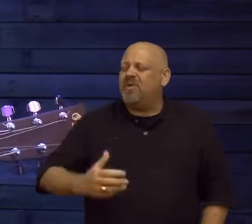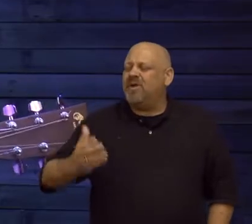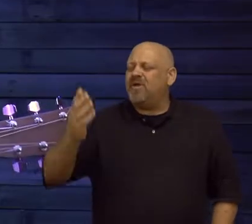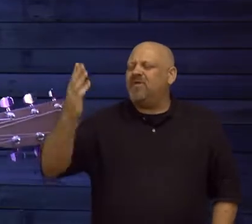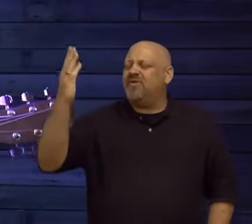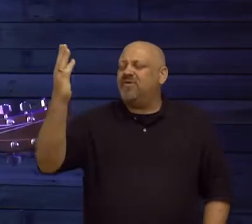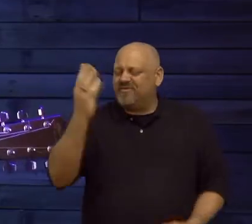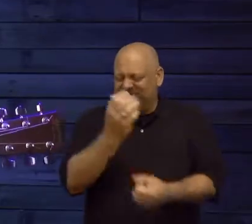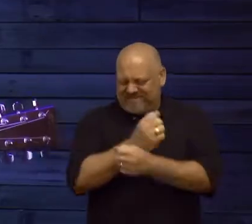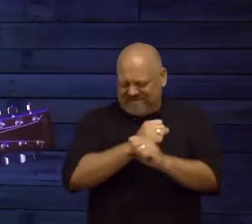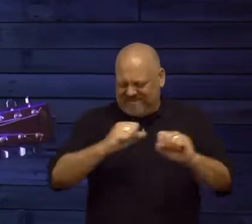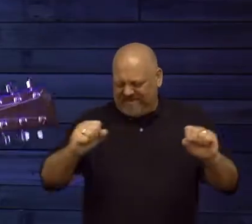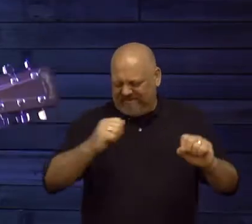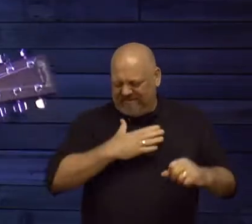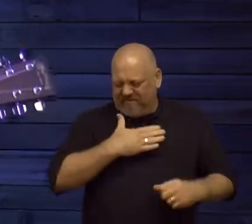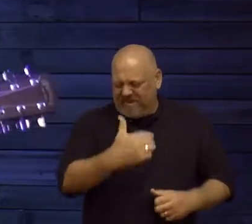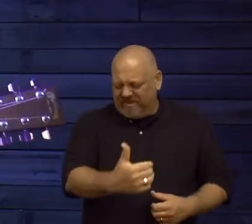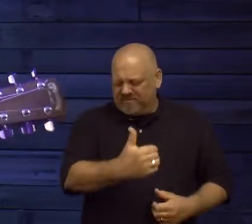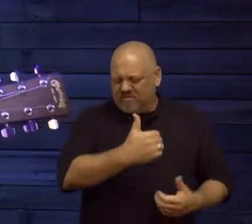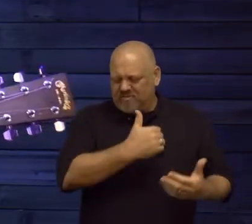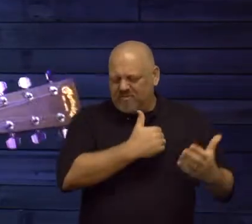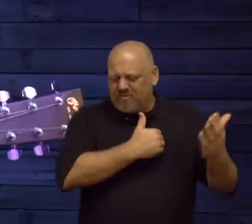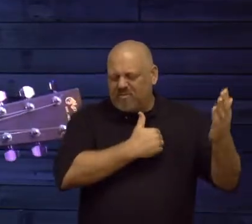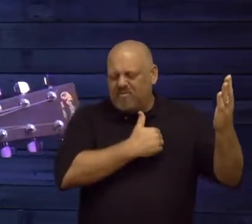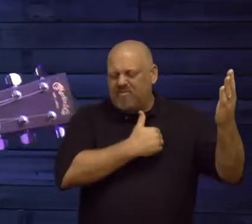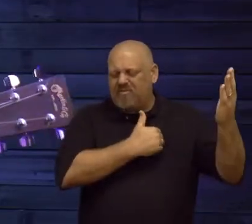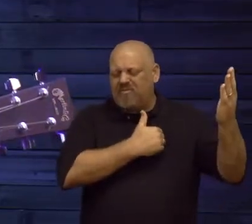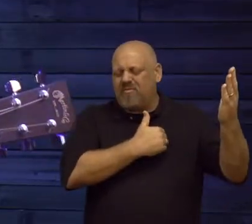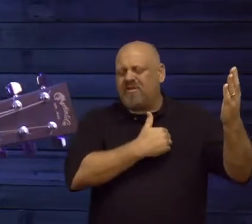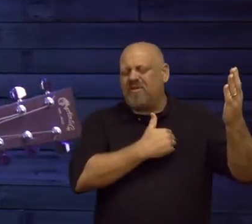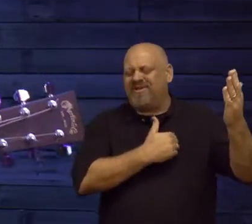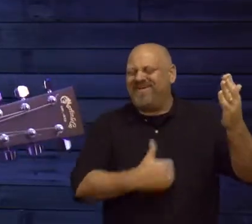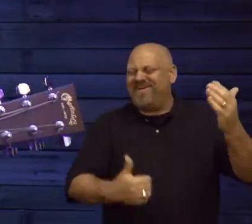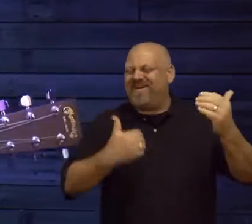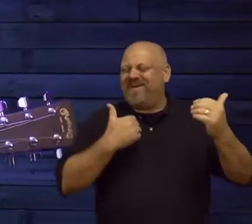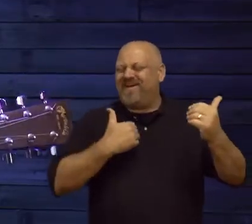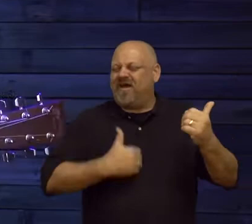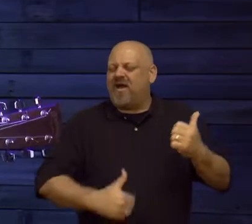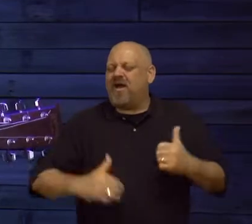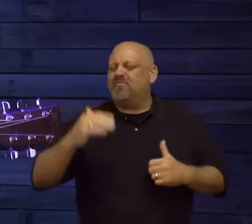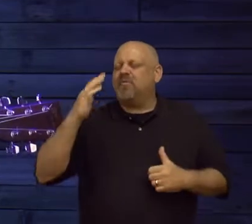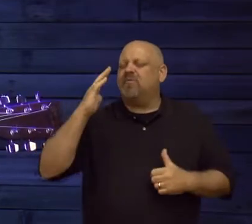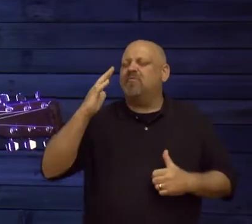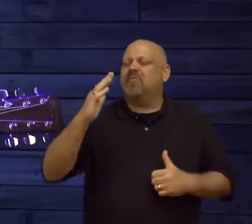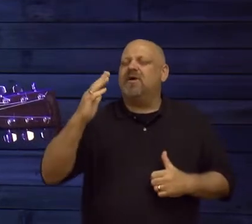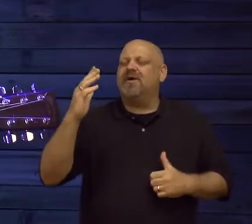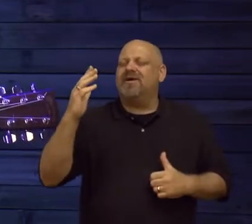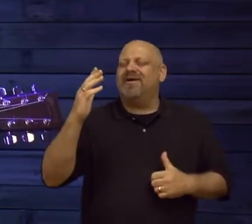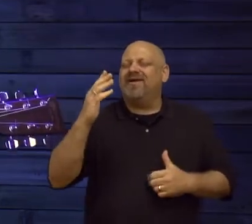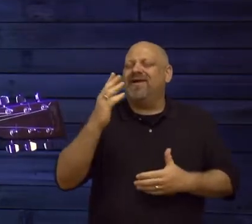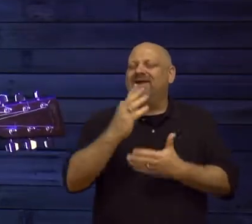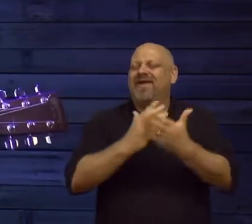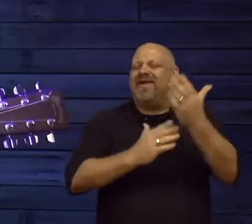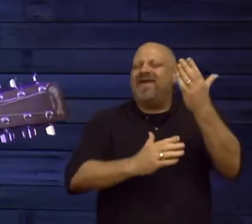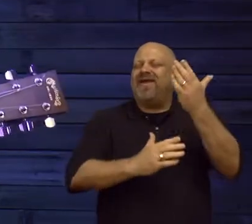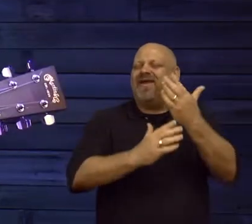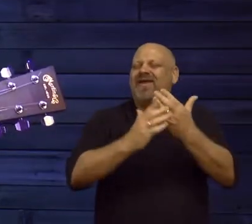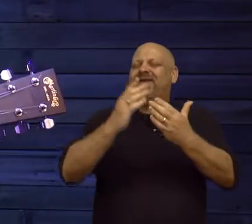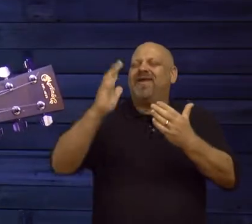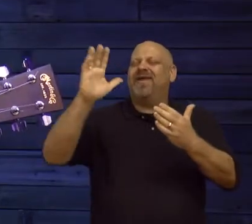Oh, you've saved my soul. I'm gonna lift